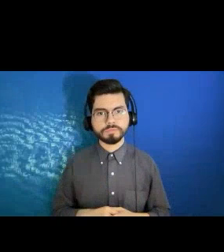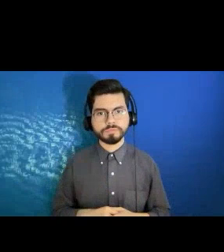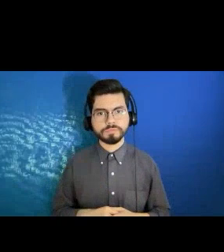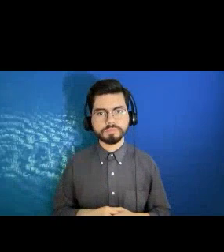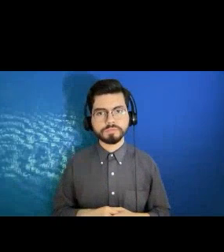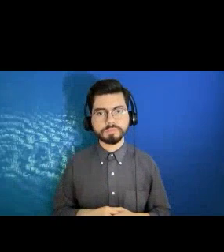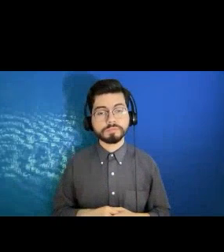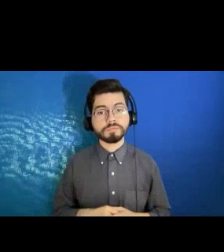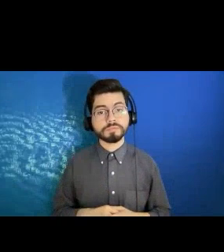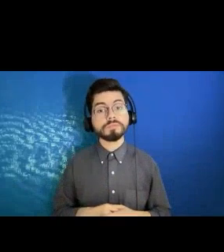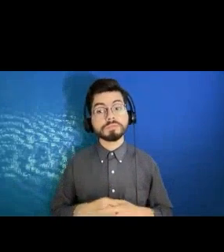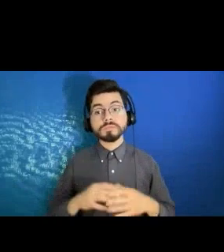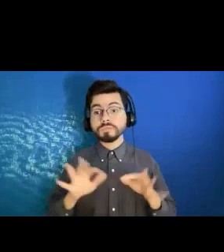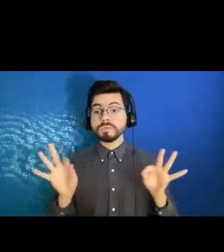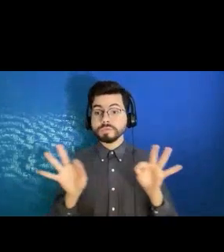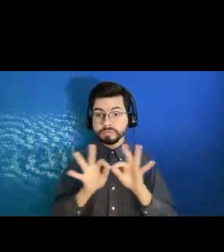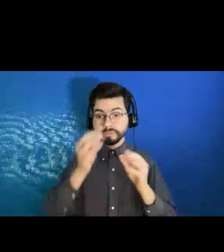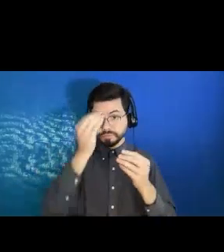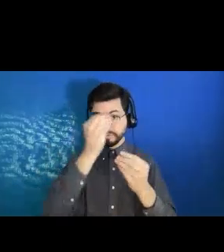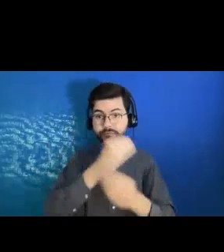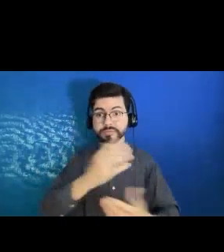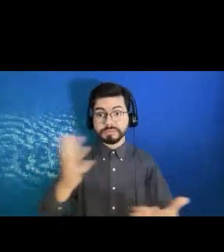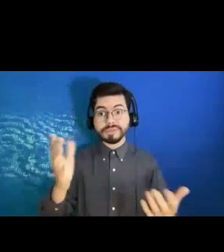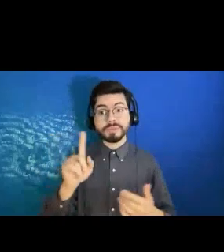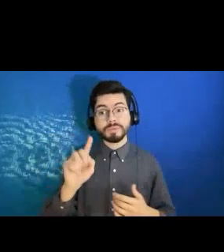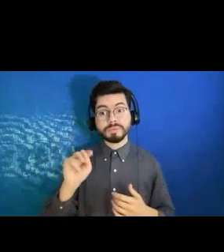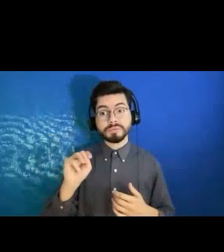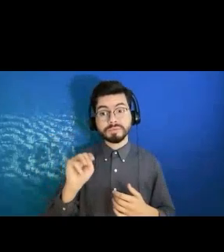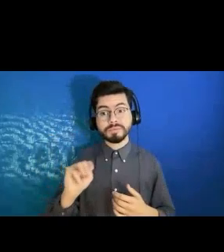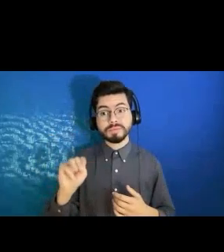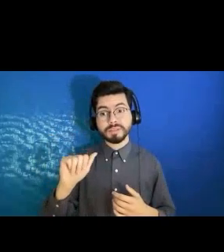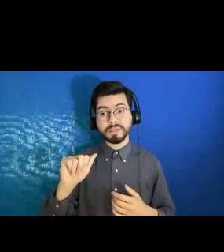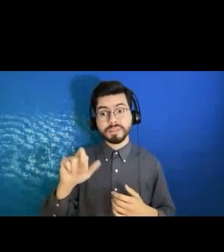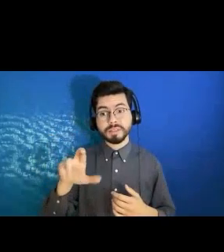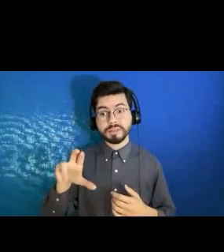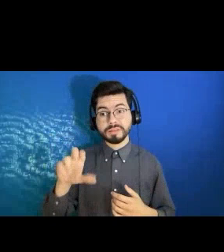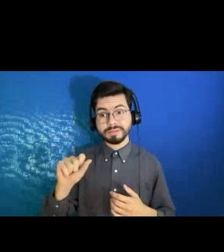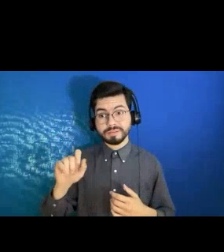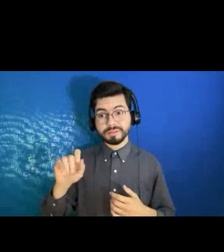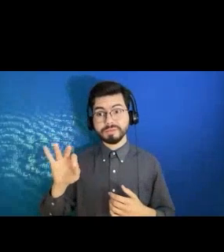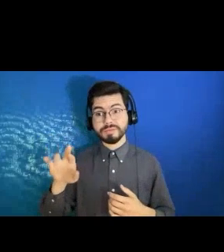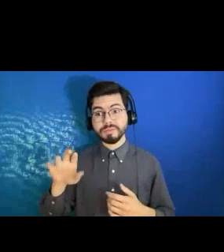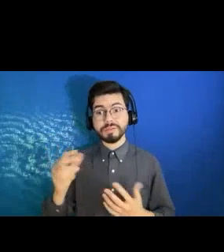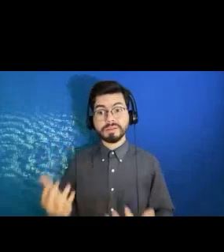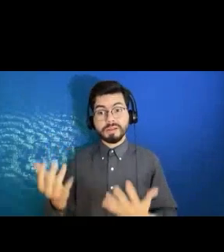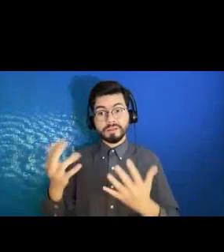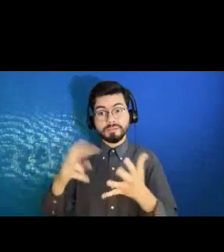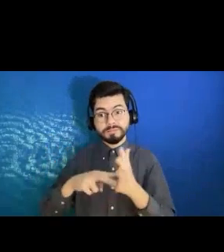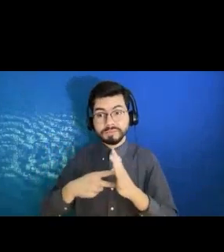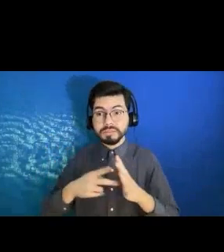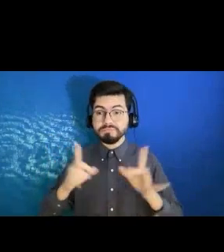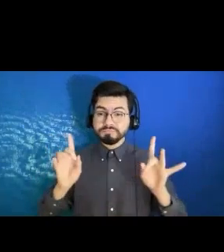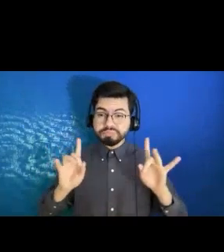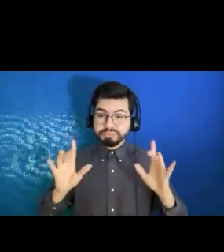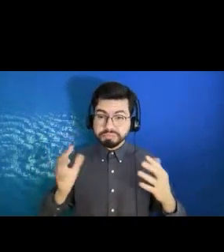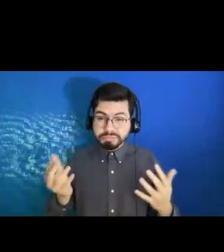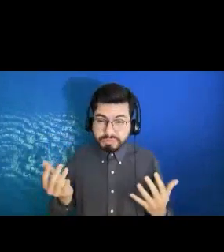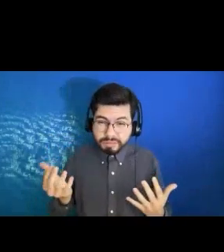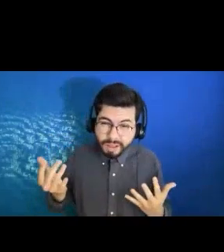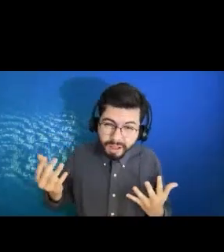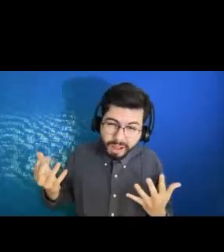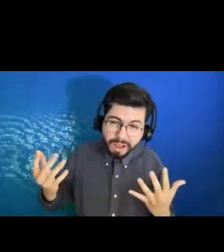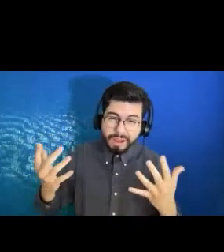Worth noting is when I say 1 million acres of fire, it's not 1 million acres of high severity fire. This is what our fires